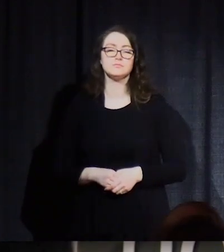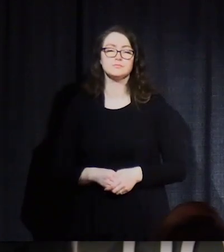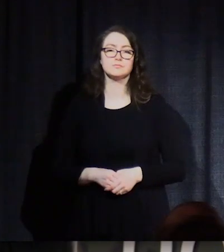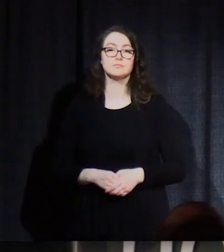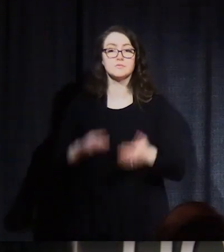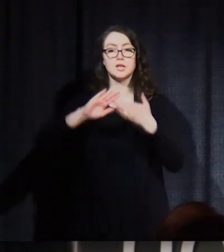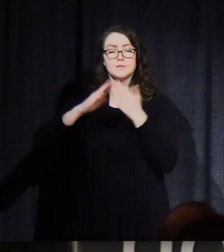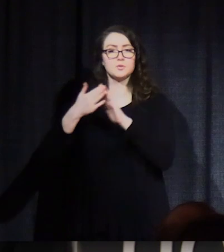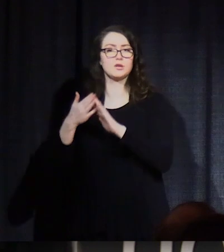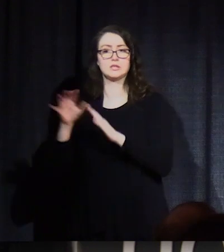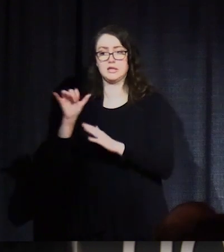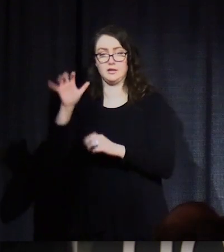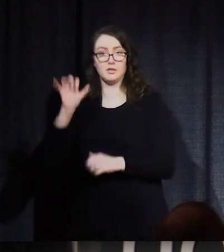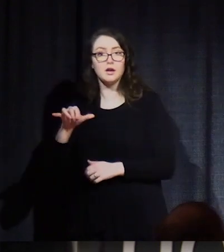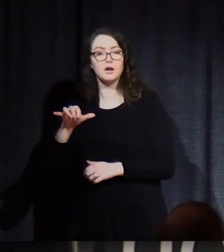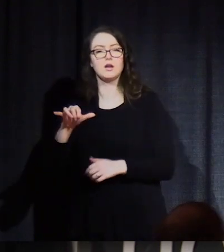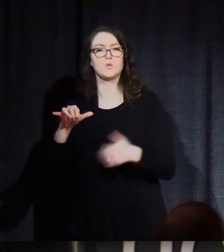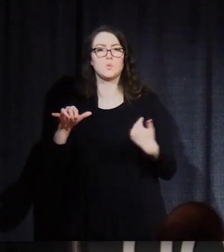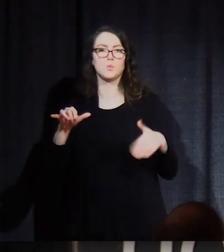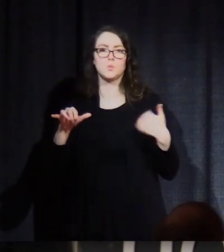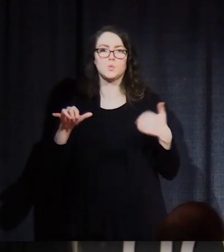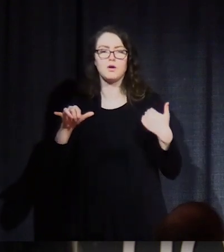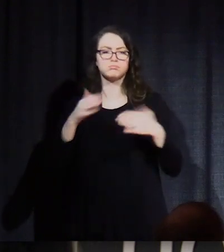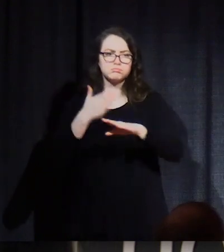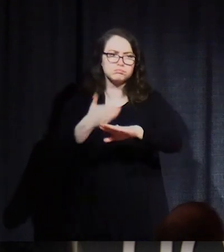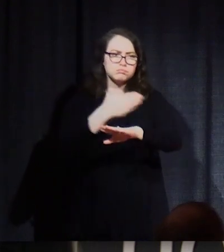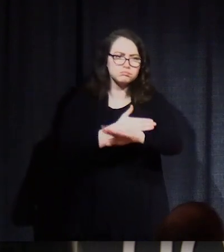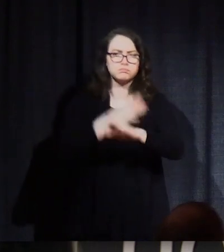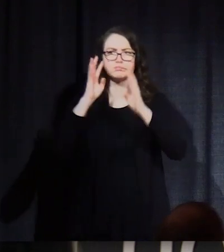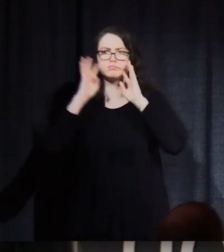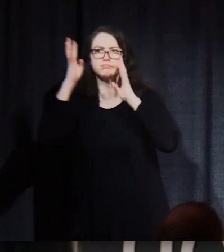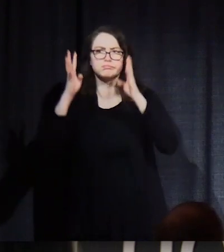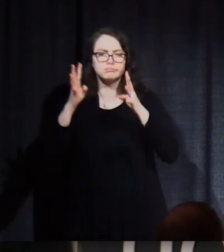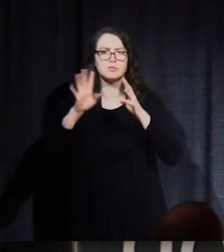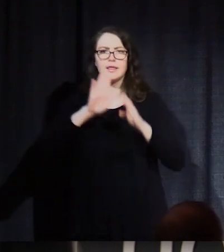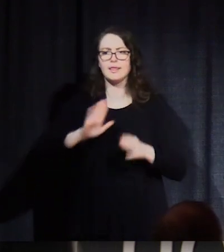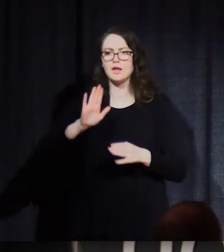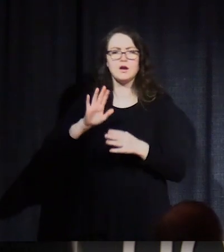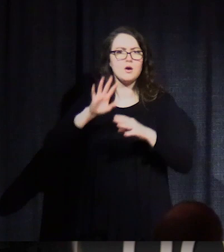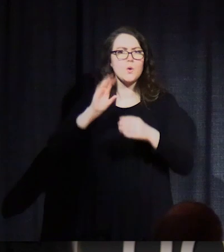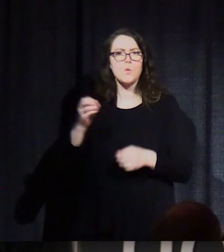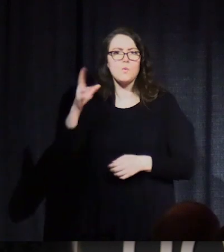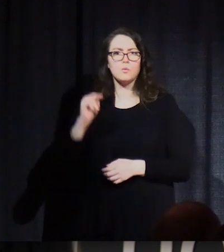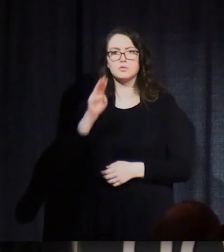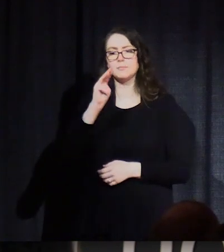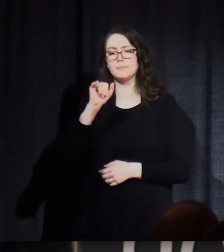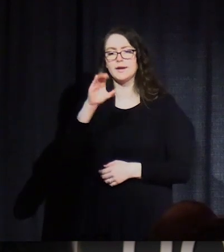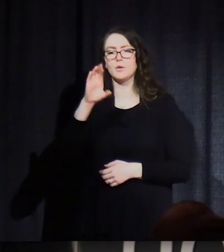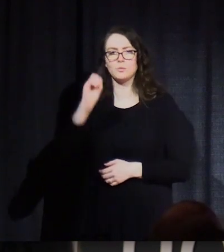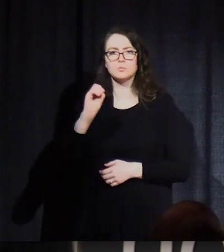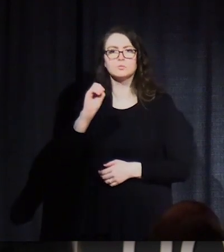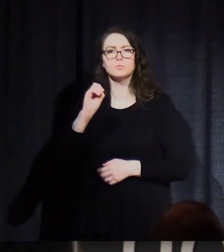Communities like this have been pioneering a micro solution to Alaska's megawatt problem of declining oil